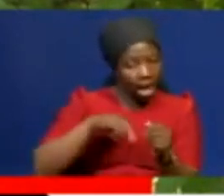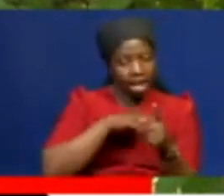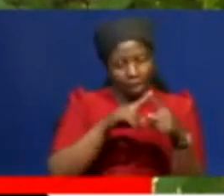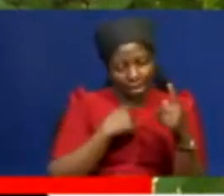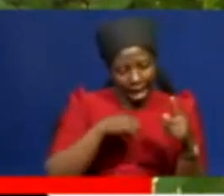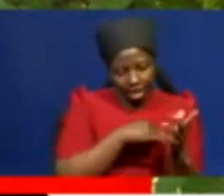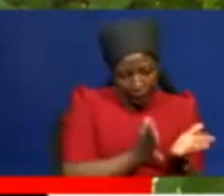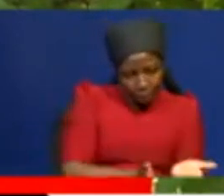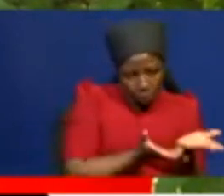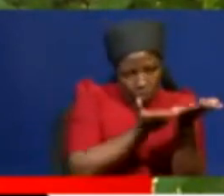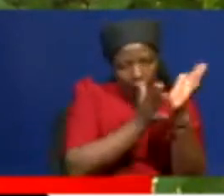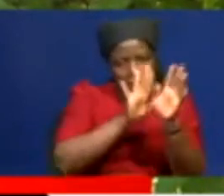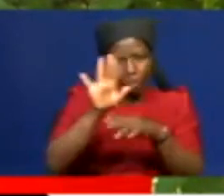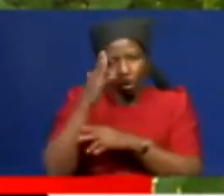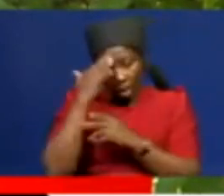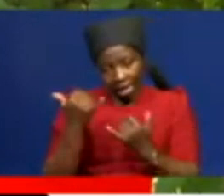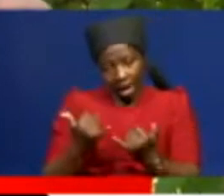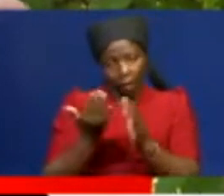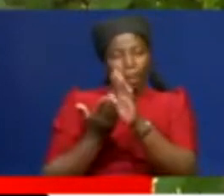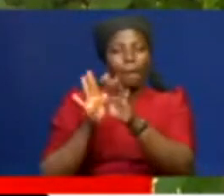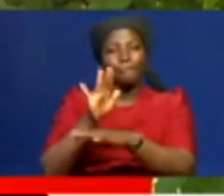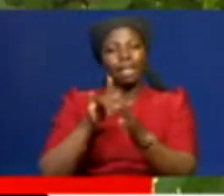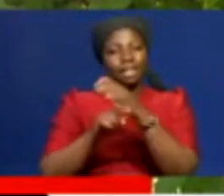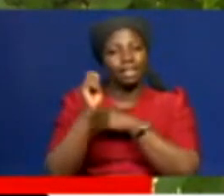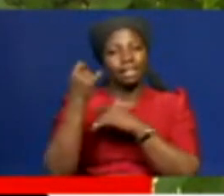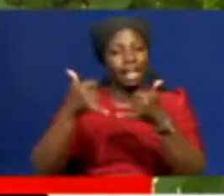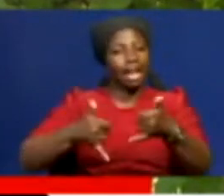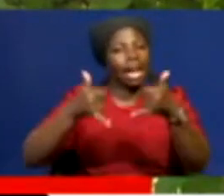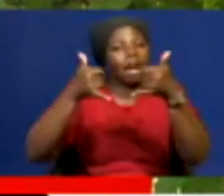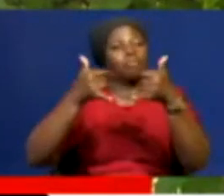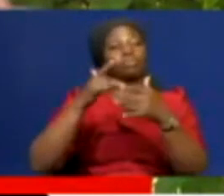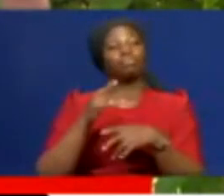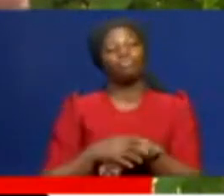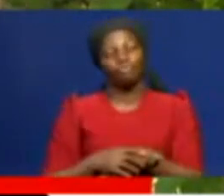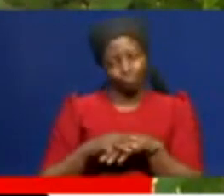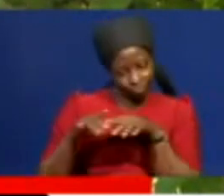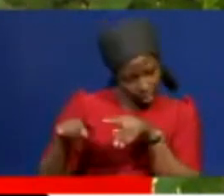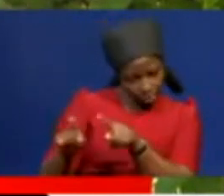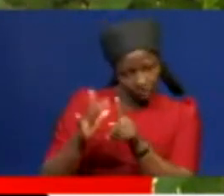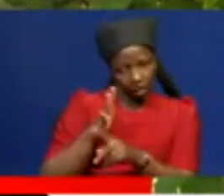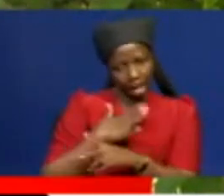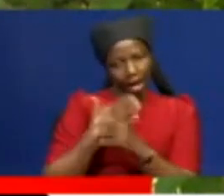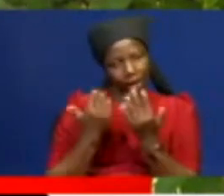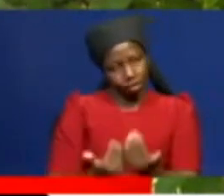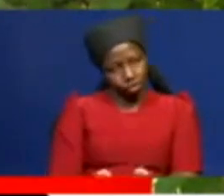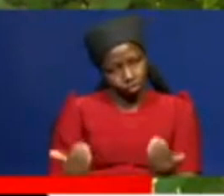glory back, because we are back into the Kenya Cup. They are just ni watoto wetu. Mm-hmm. In regards to